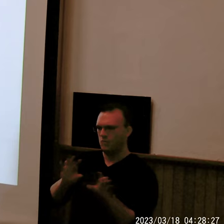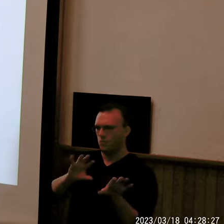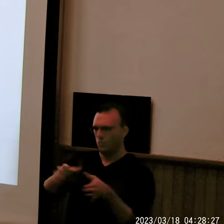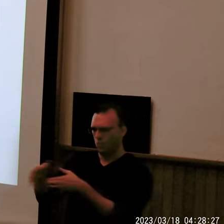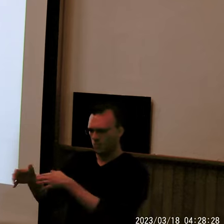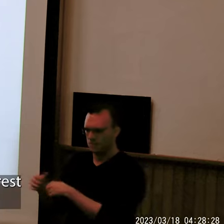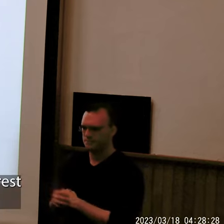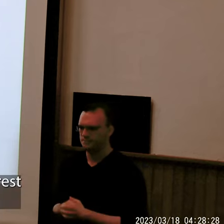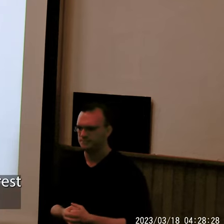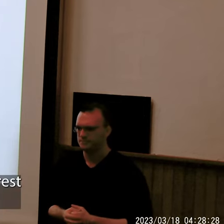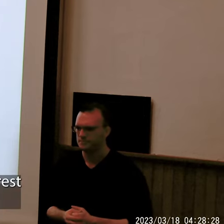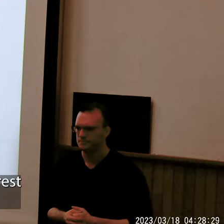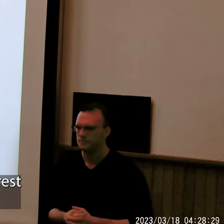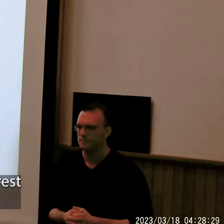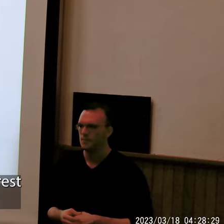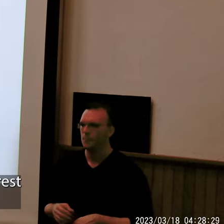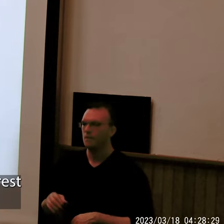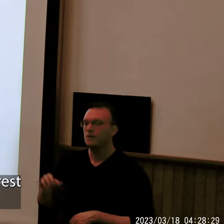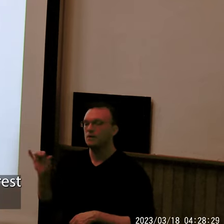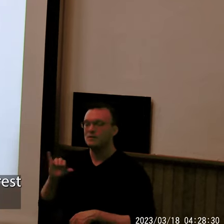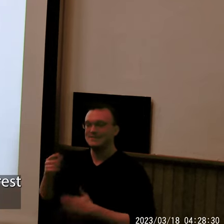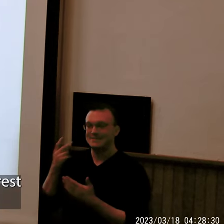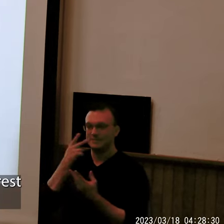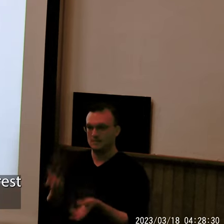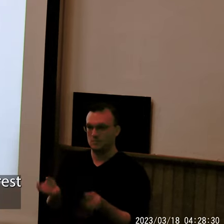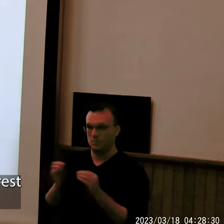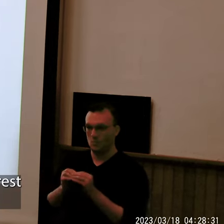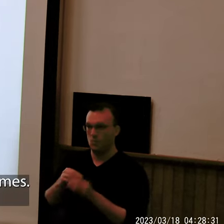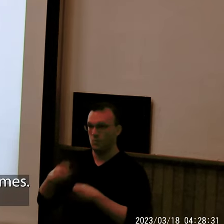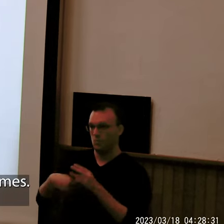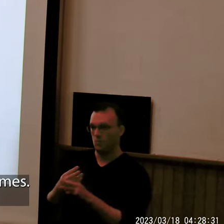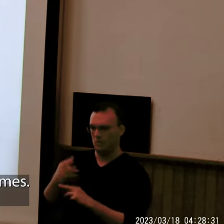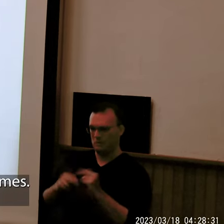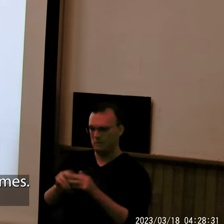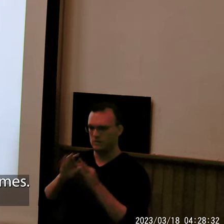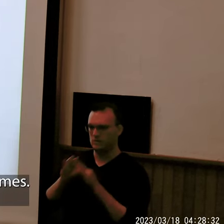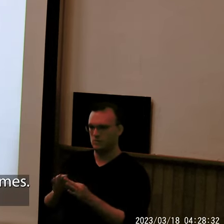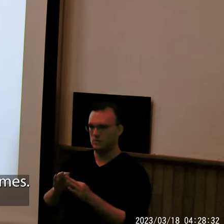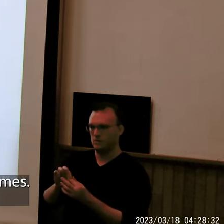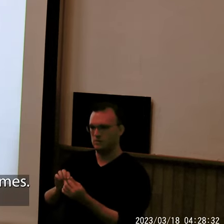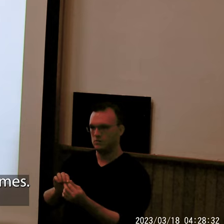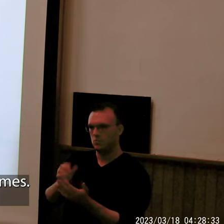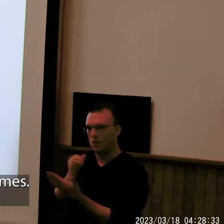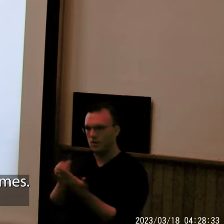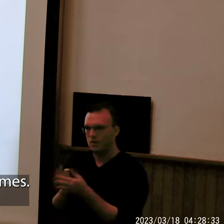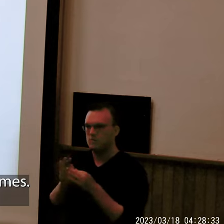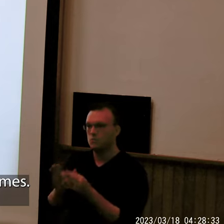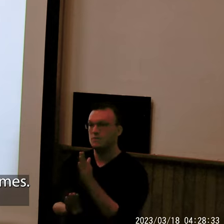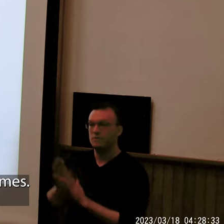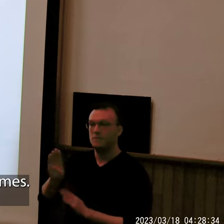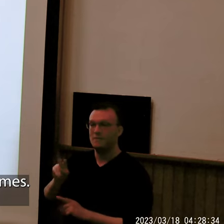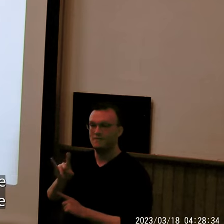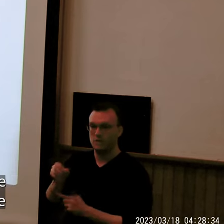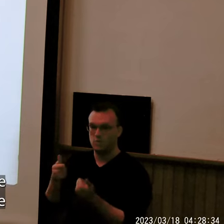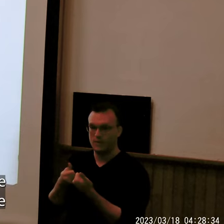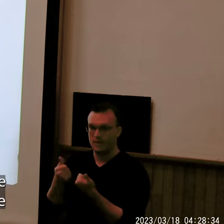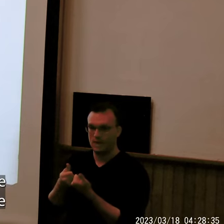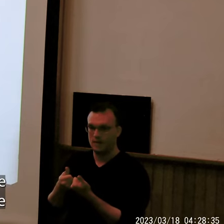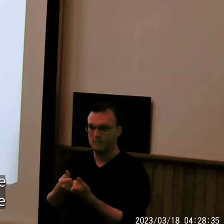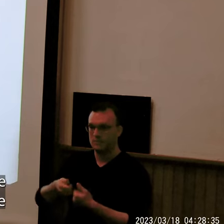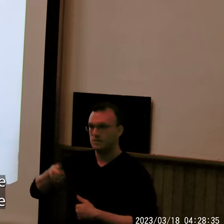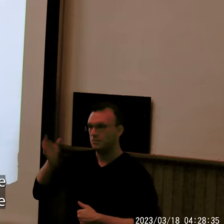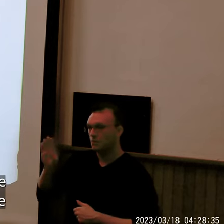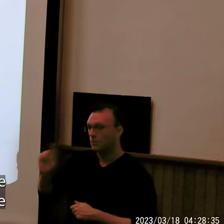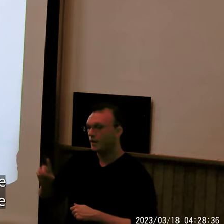worlds. We're also seeing a growing interest in world building as a part of the craft of developing video games. Presentations at places